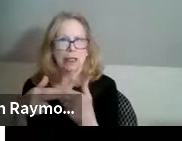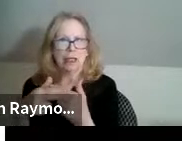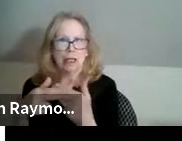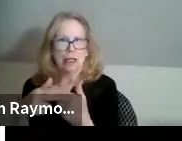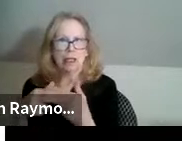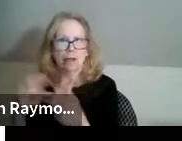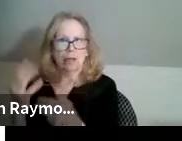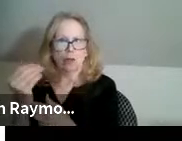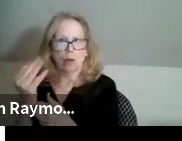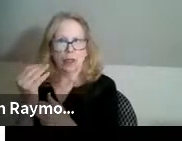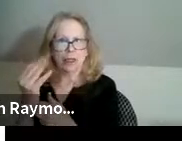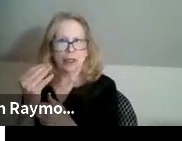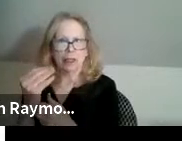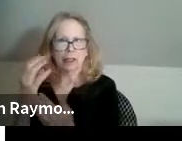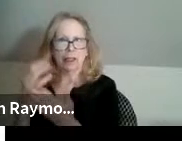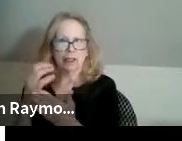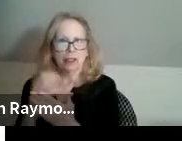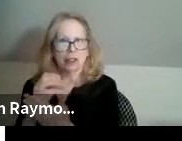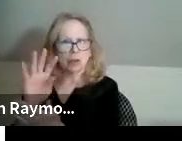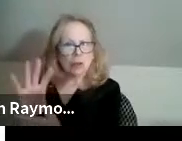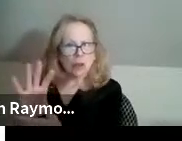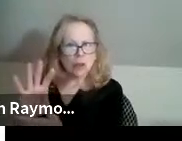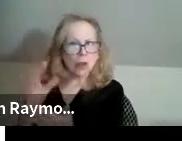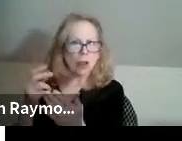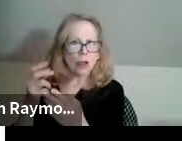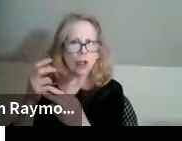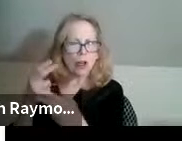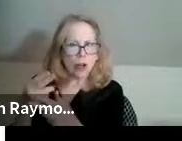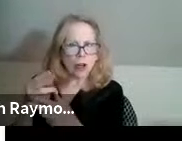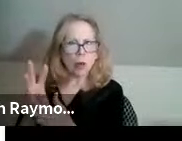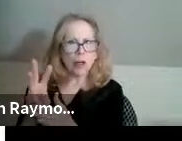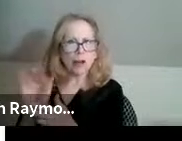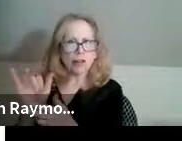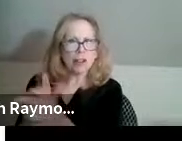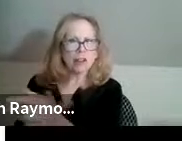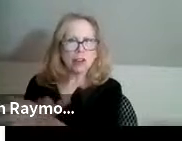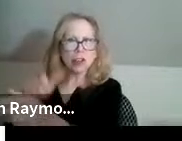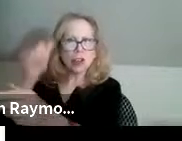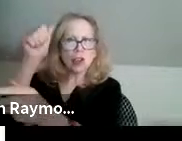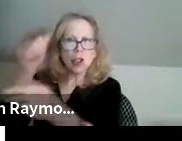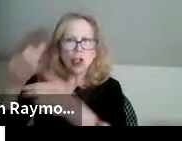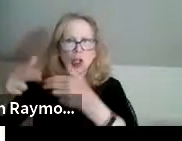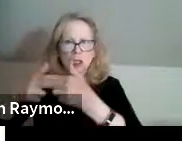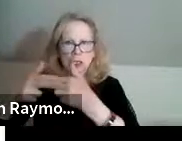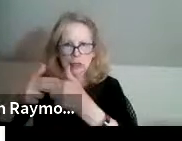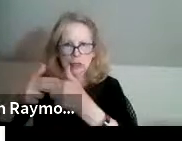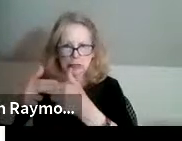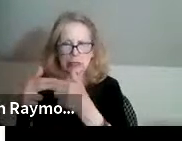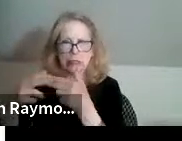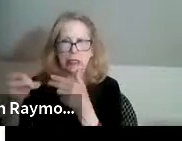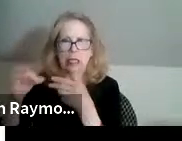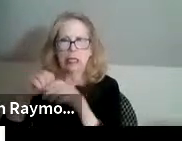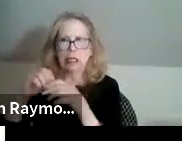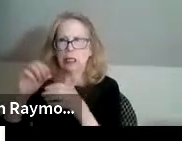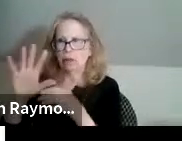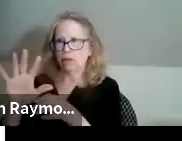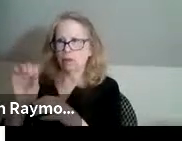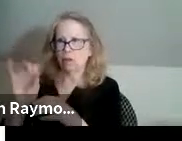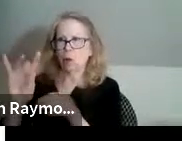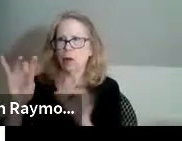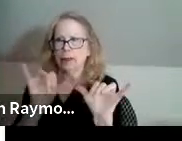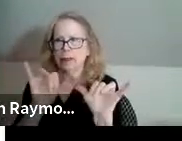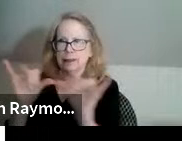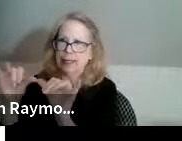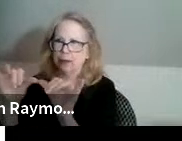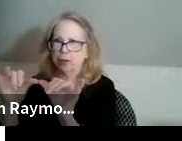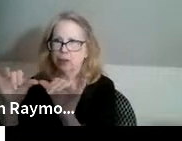slide 14. Chapter 4 hardware is the longest chapter in the 508 standards.